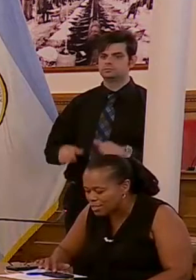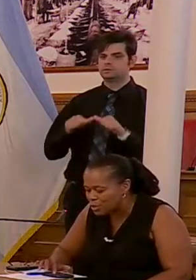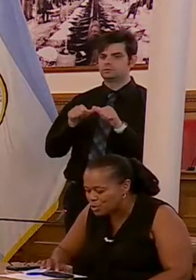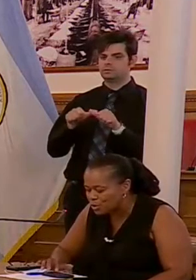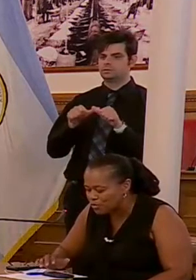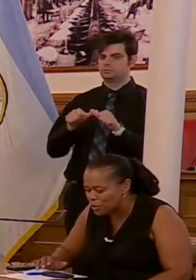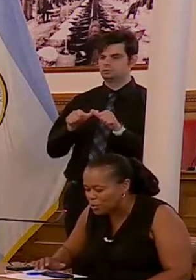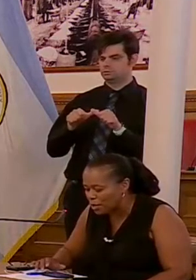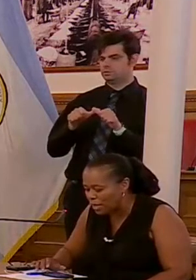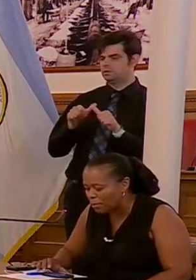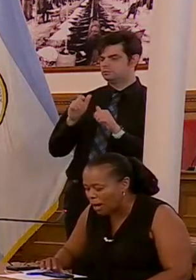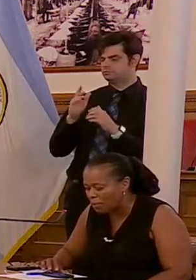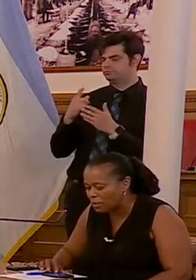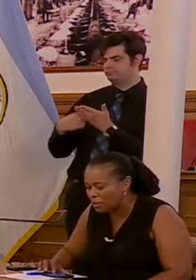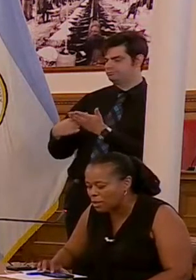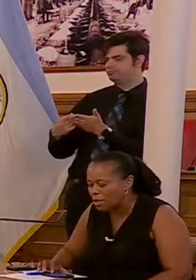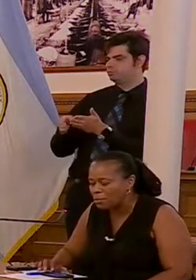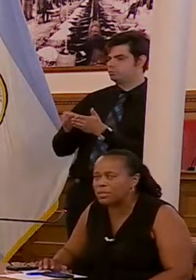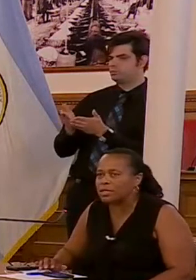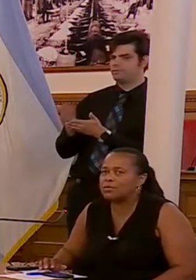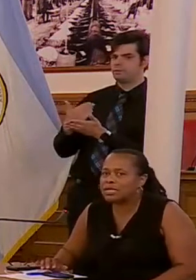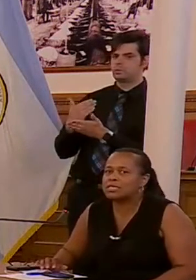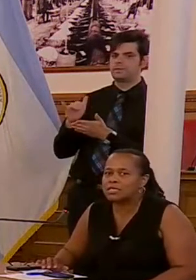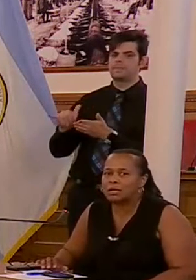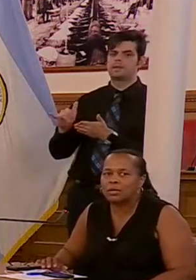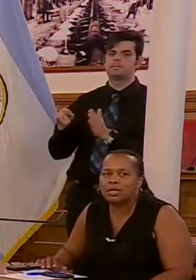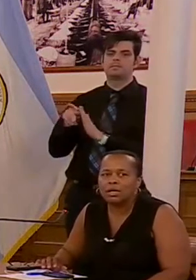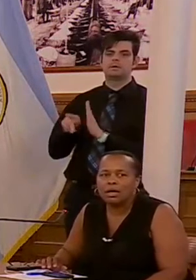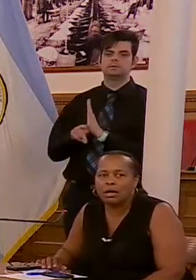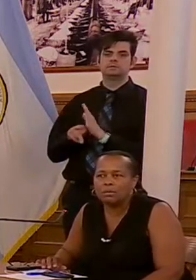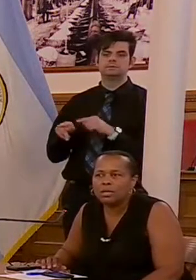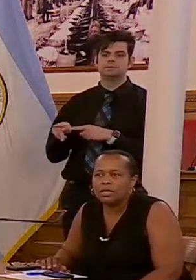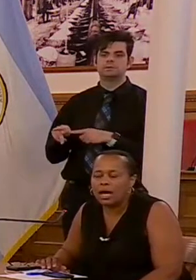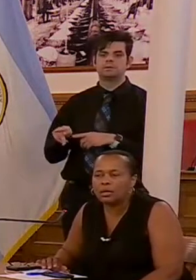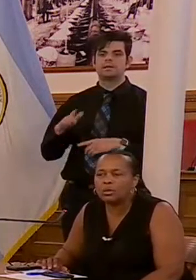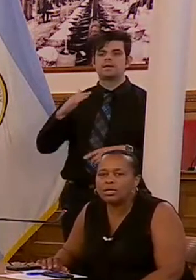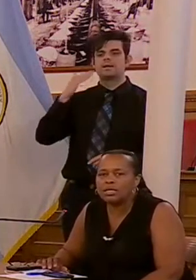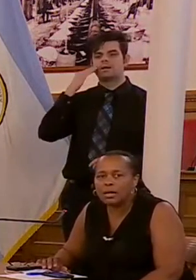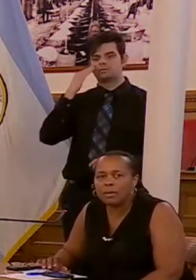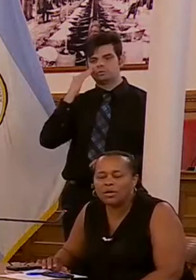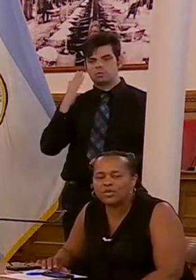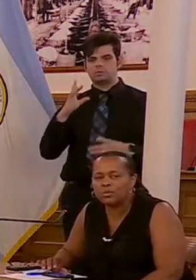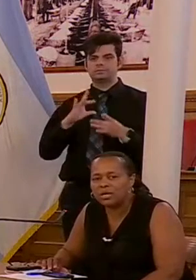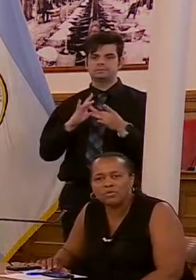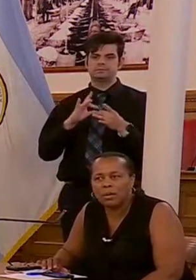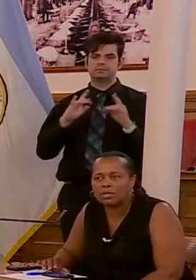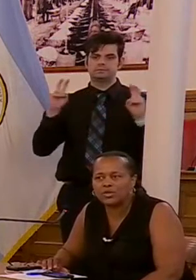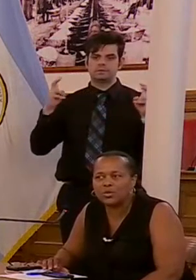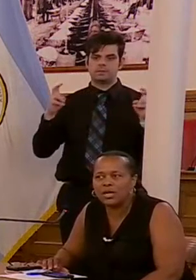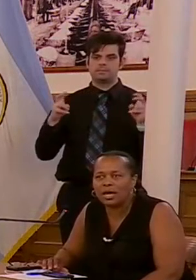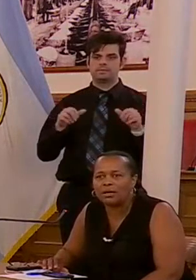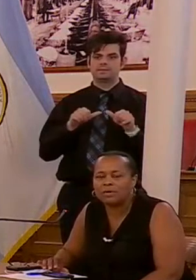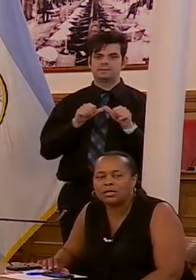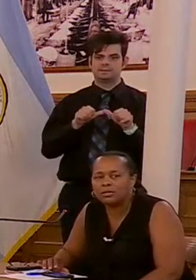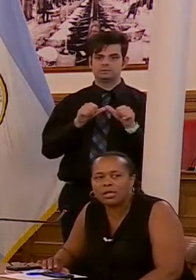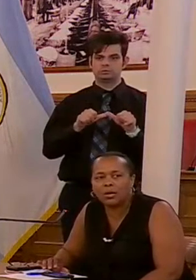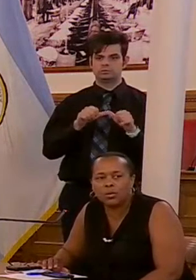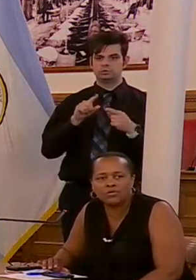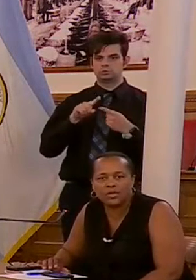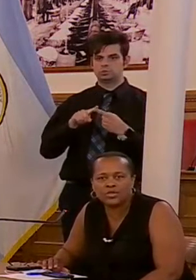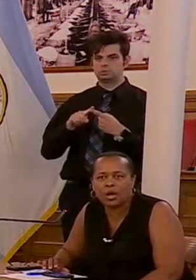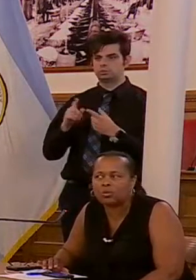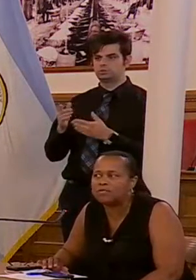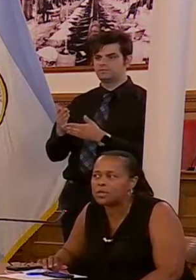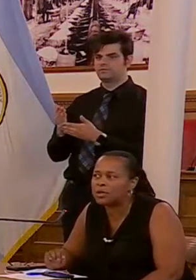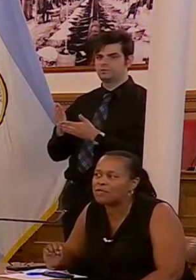that continue to review are not popular, but they're necessary. Not only that policy, but every policy we have, they're not